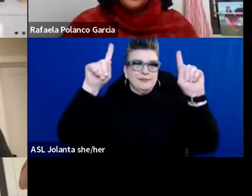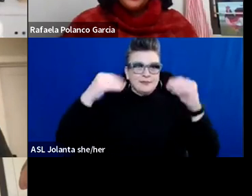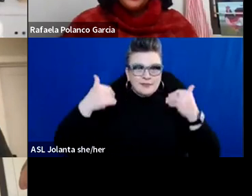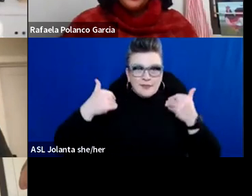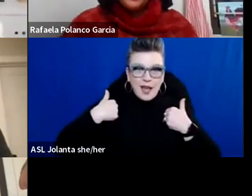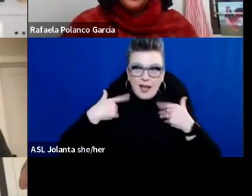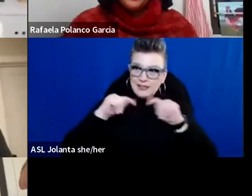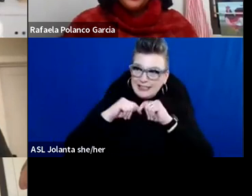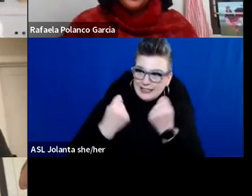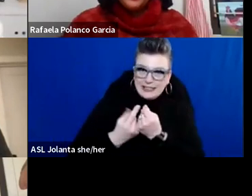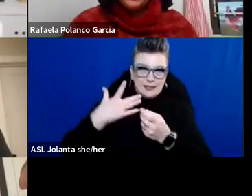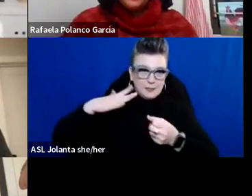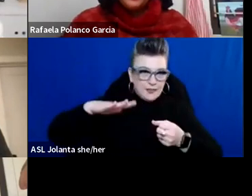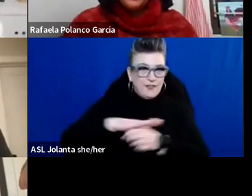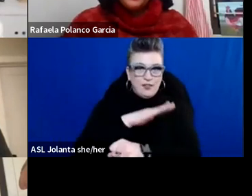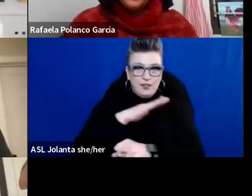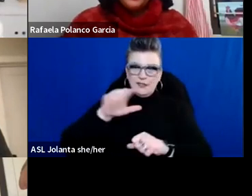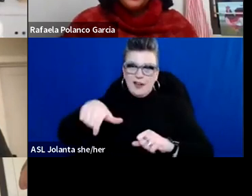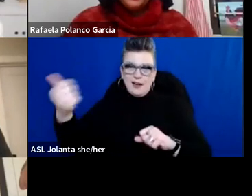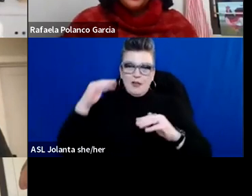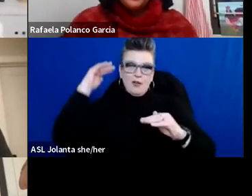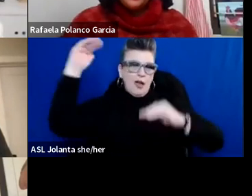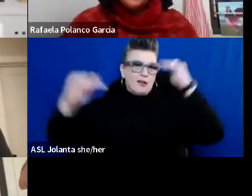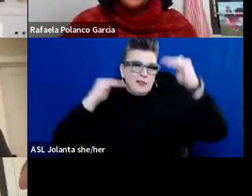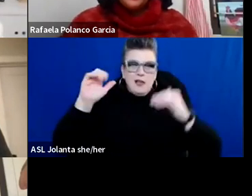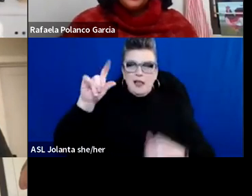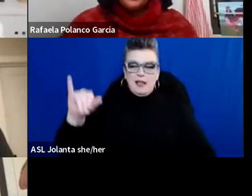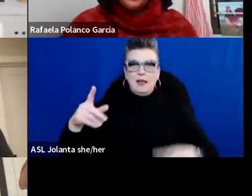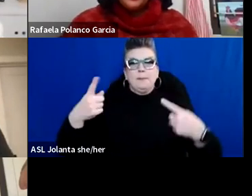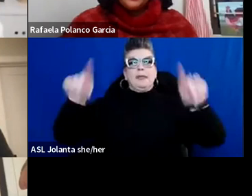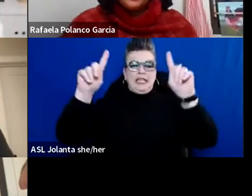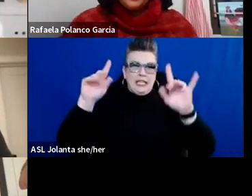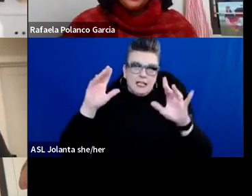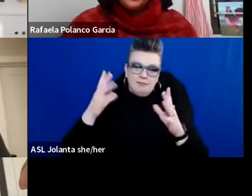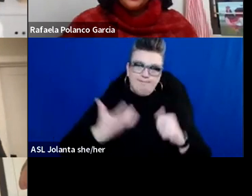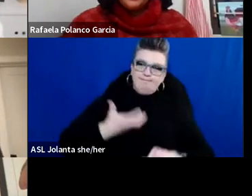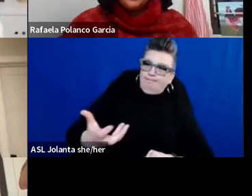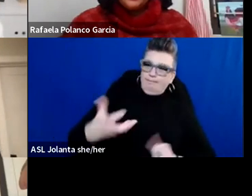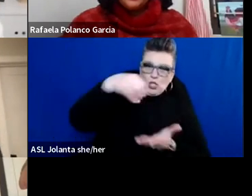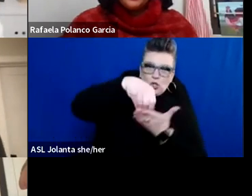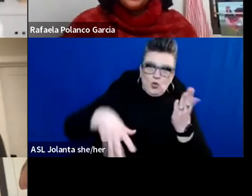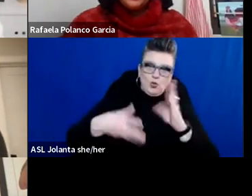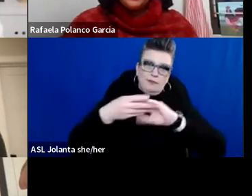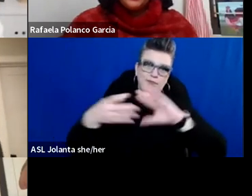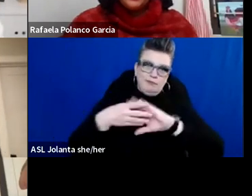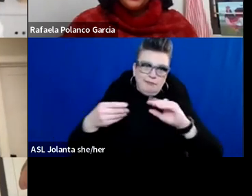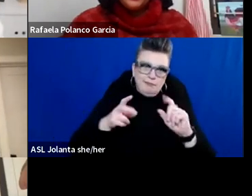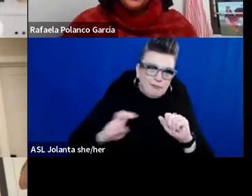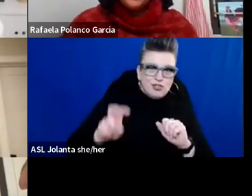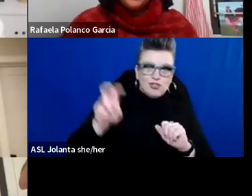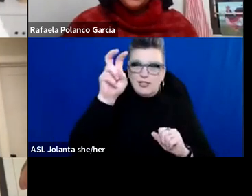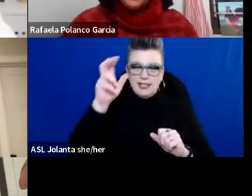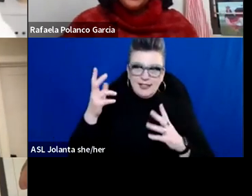that is another adult ally that's willing to fight alongside and for students on our journey into the education and as we get older